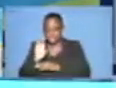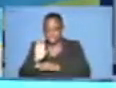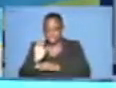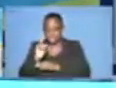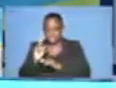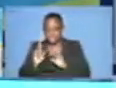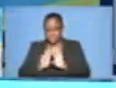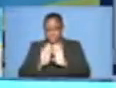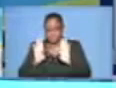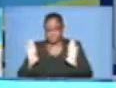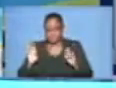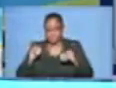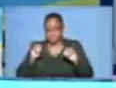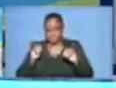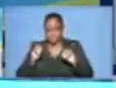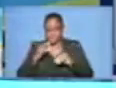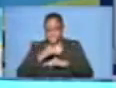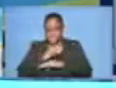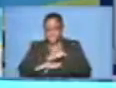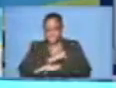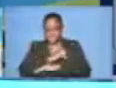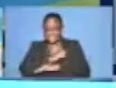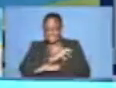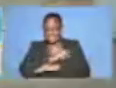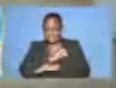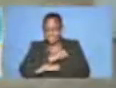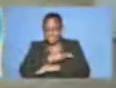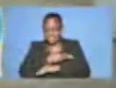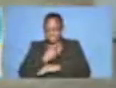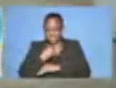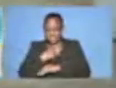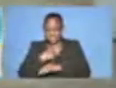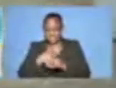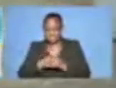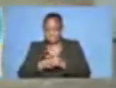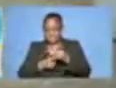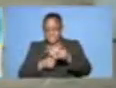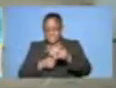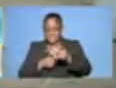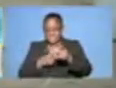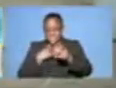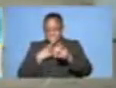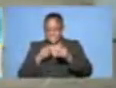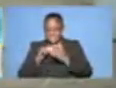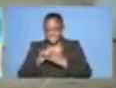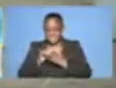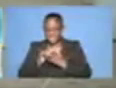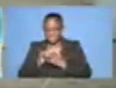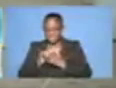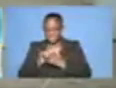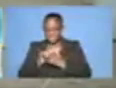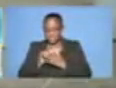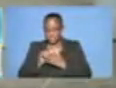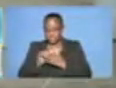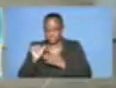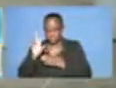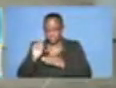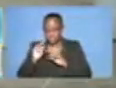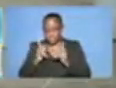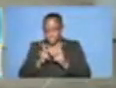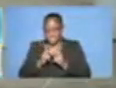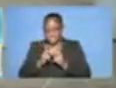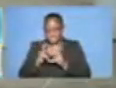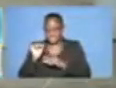island. Our Antoine Smith has the details. It's just as the saying goes, there's no place like